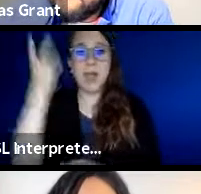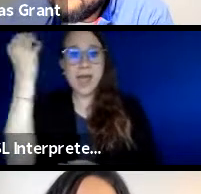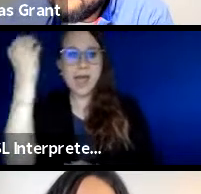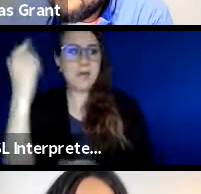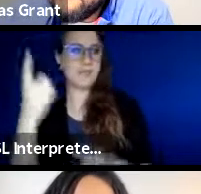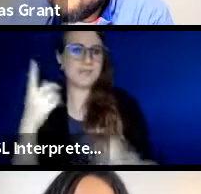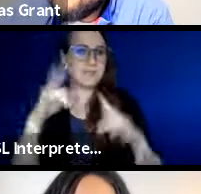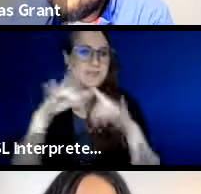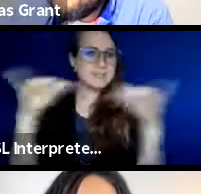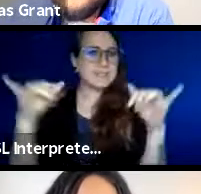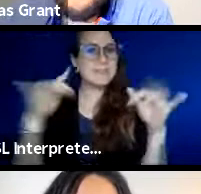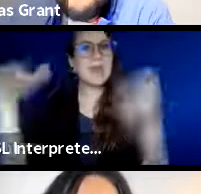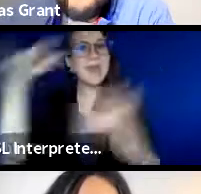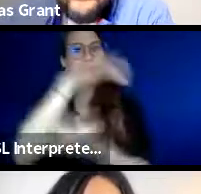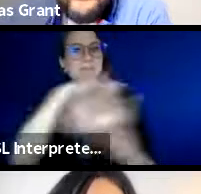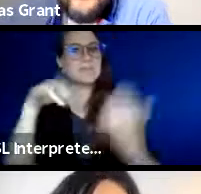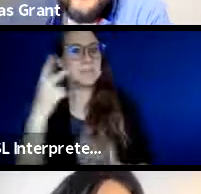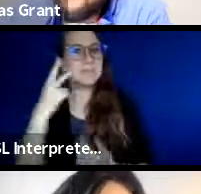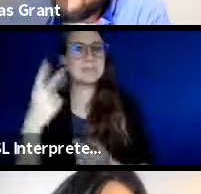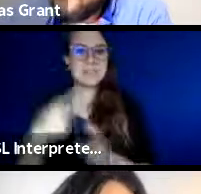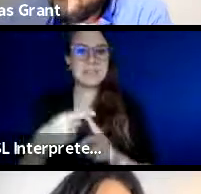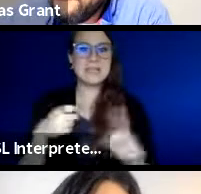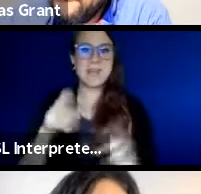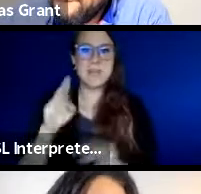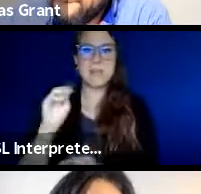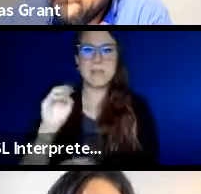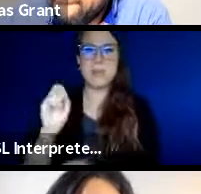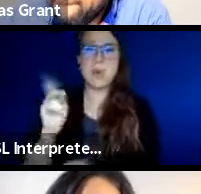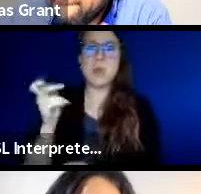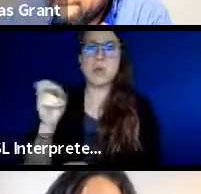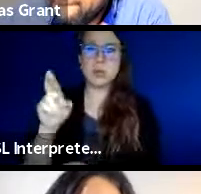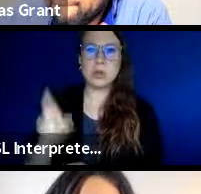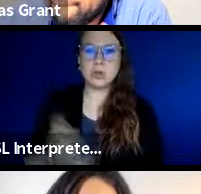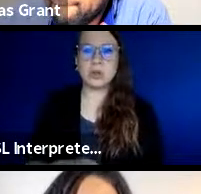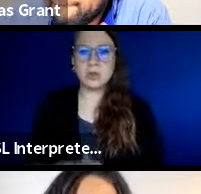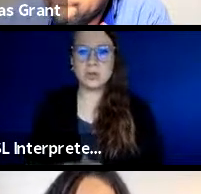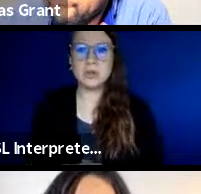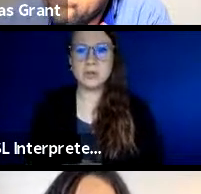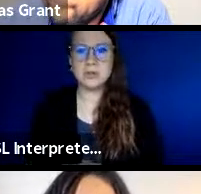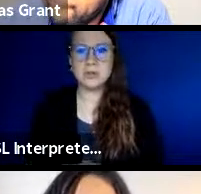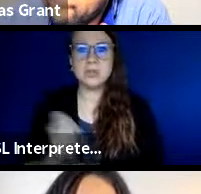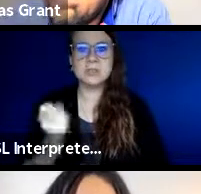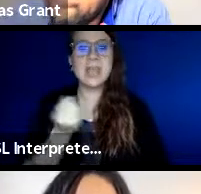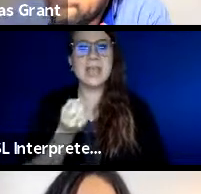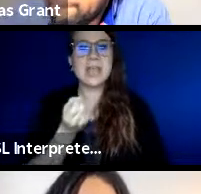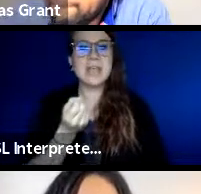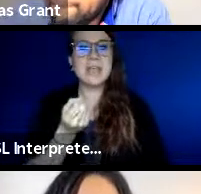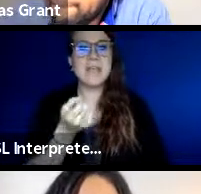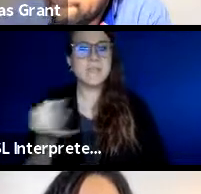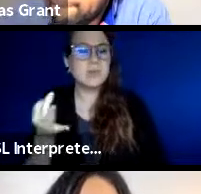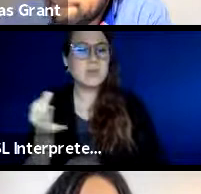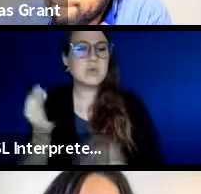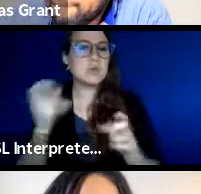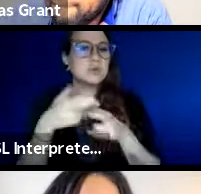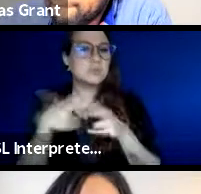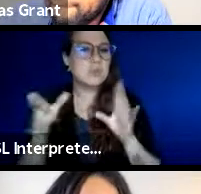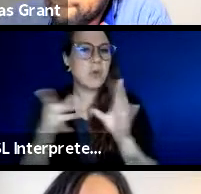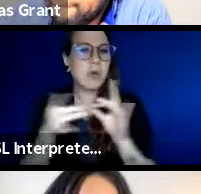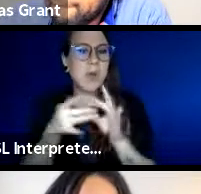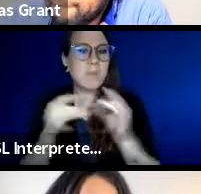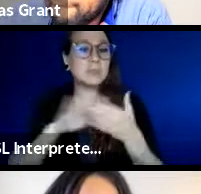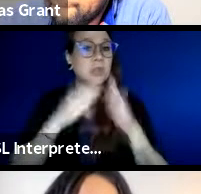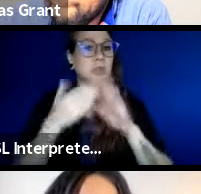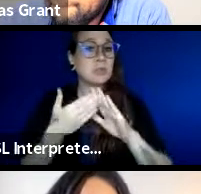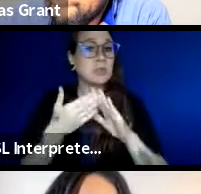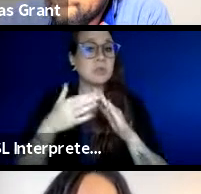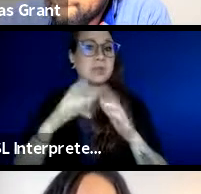that. That's what I like to see from a moker. And then just a few quick comments on some of the community issues